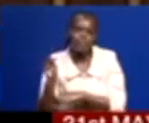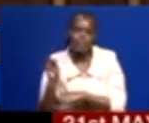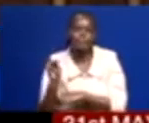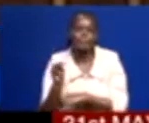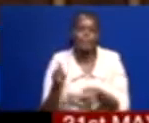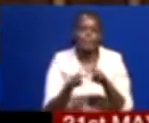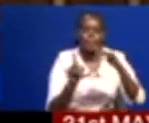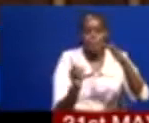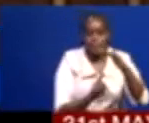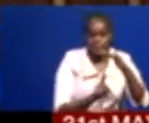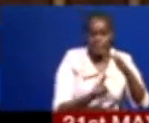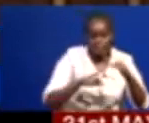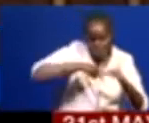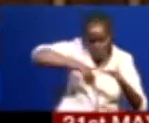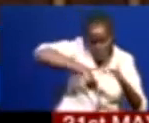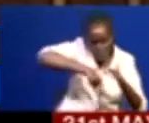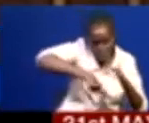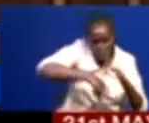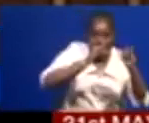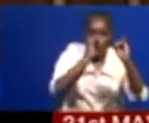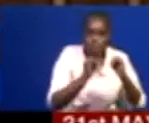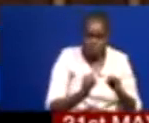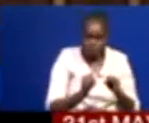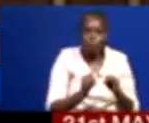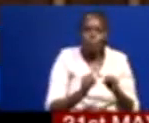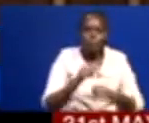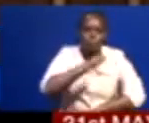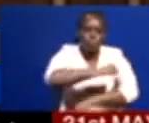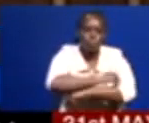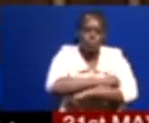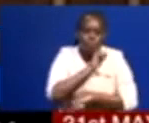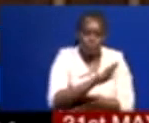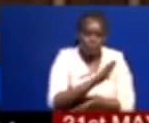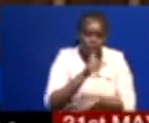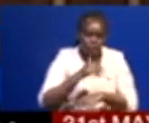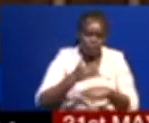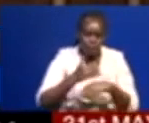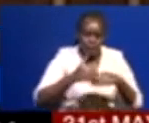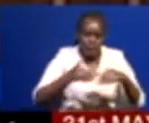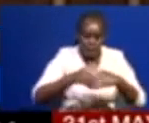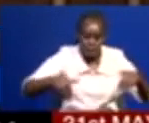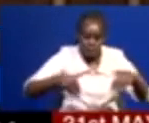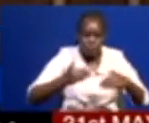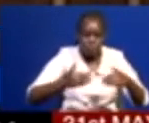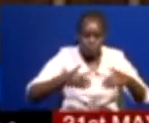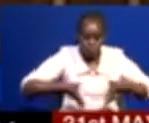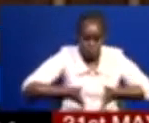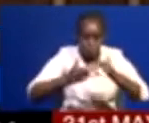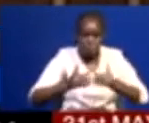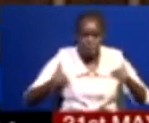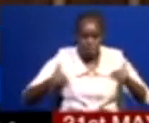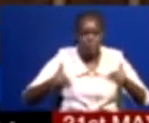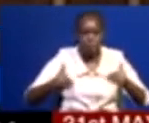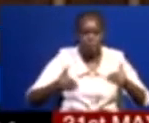sunk a new borehole in the school compound across the road. A pump has been installed and the water output